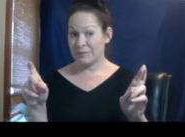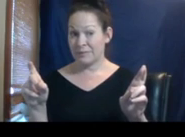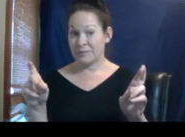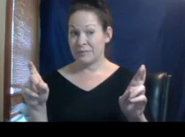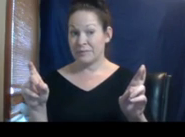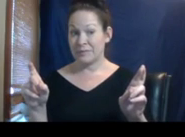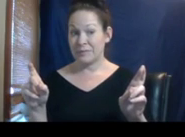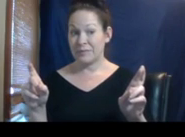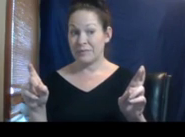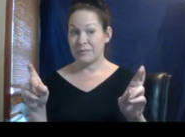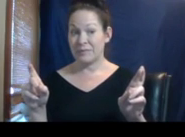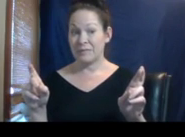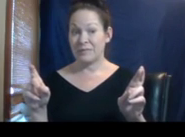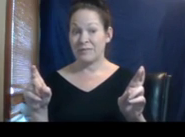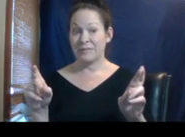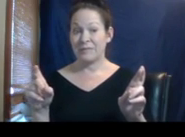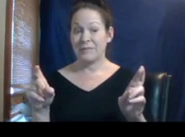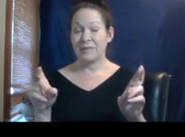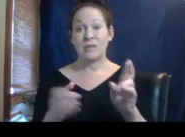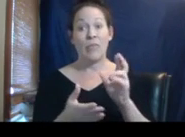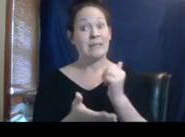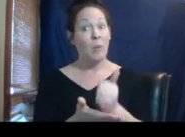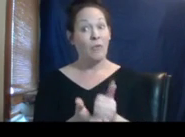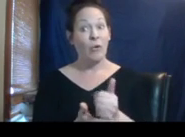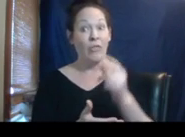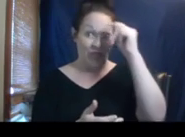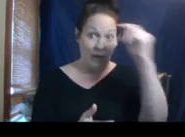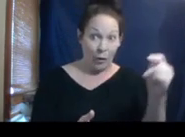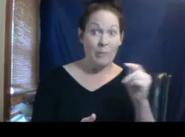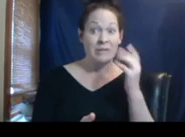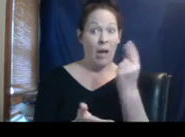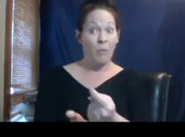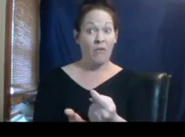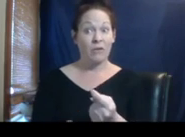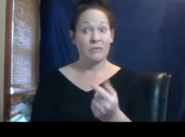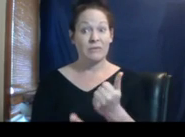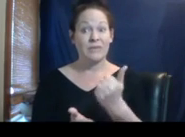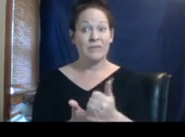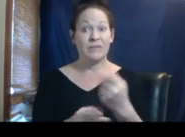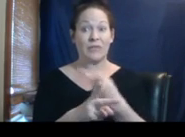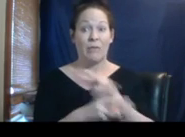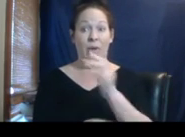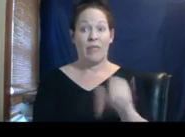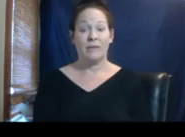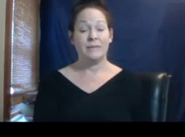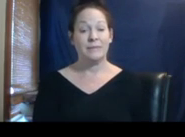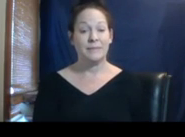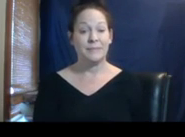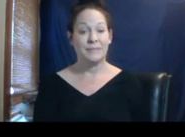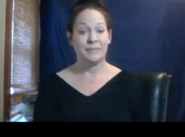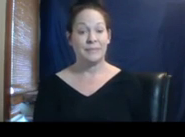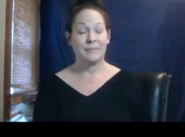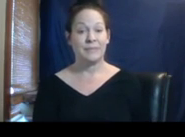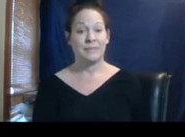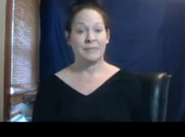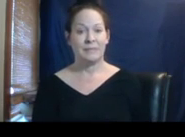And that's really where the usefulness of the remainder theorem is going to jump out and kind of hit us,